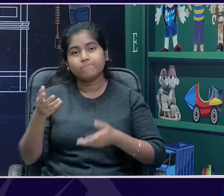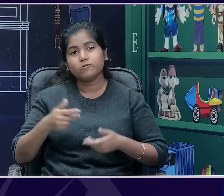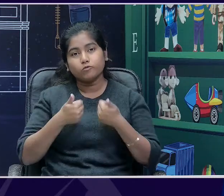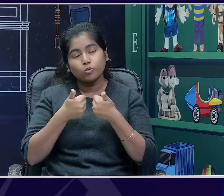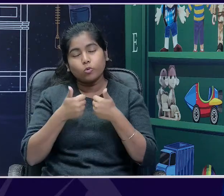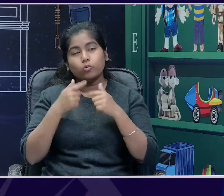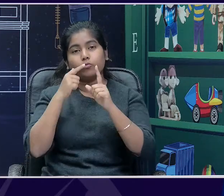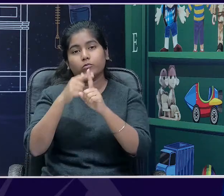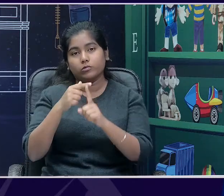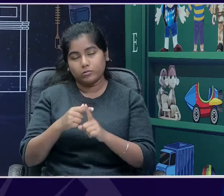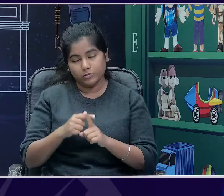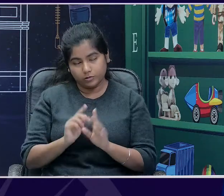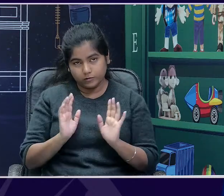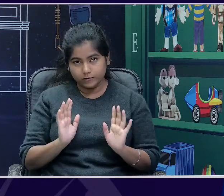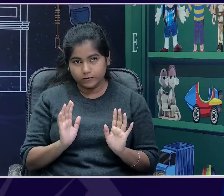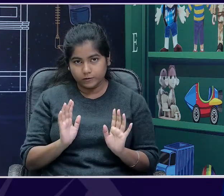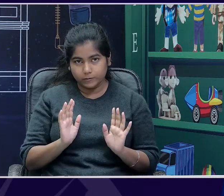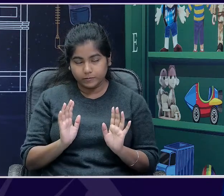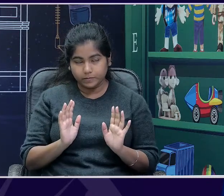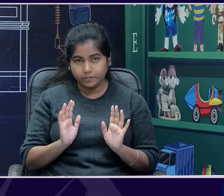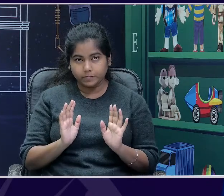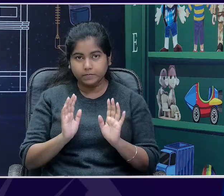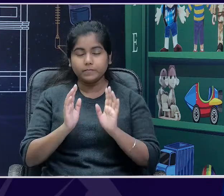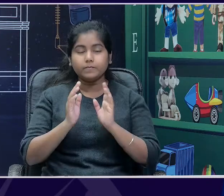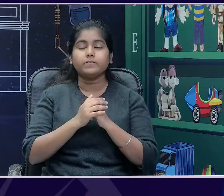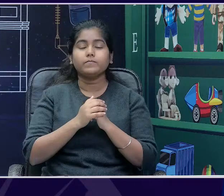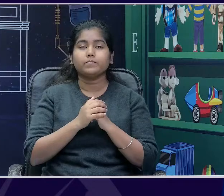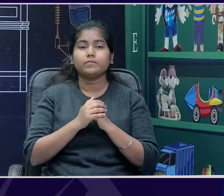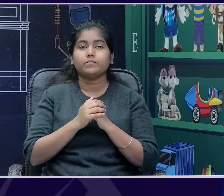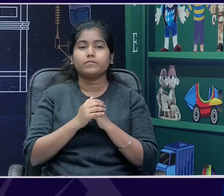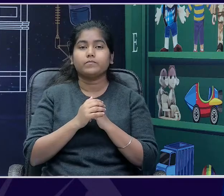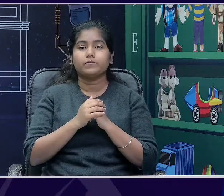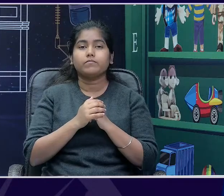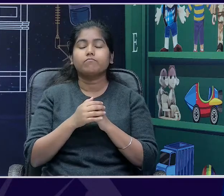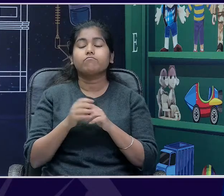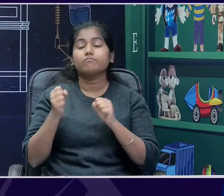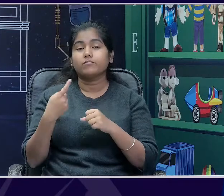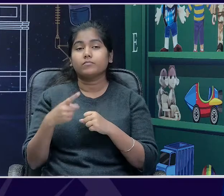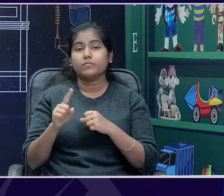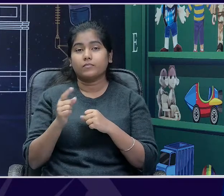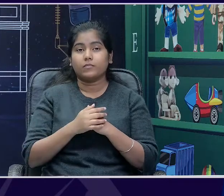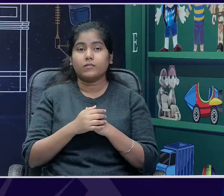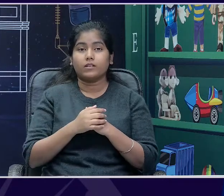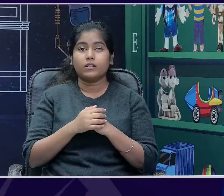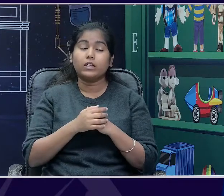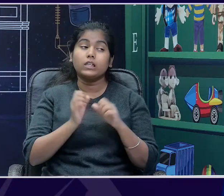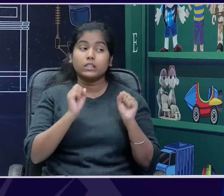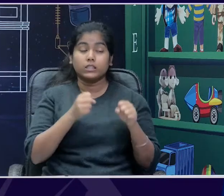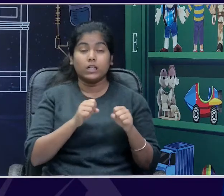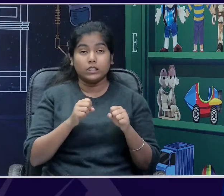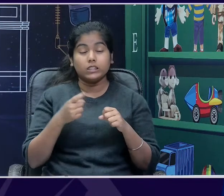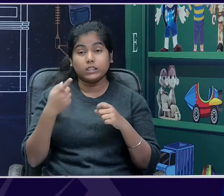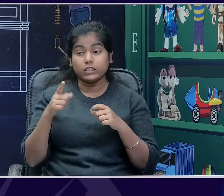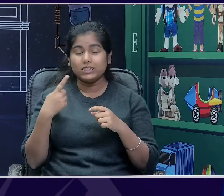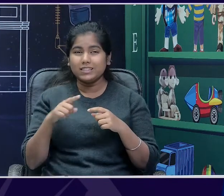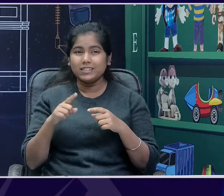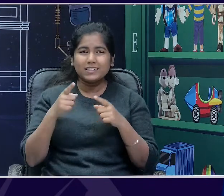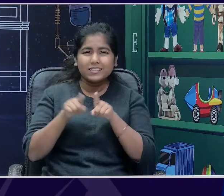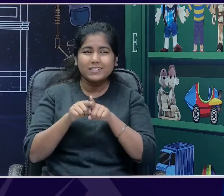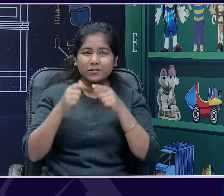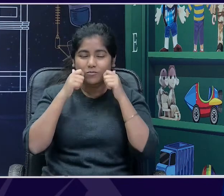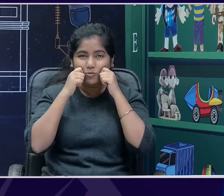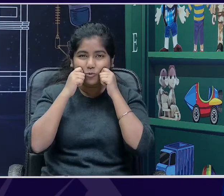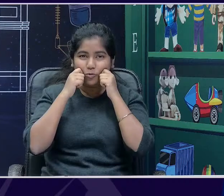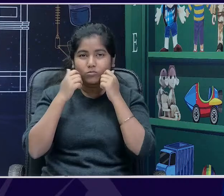the heart of a good human being. Like this. Yeah, This is really cute. I can say.